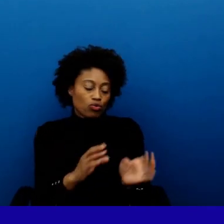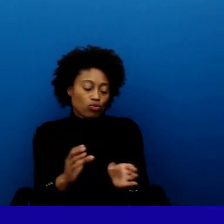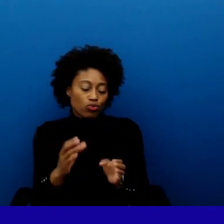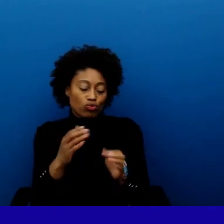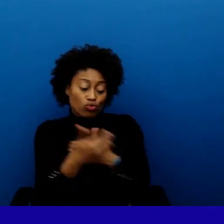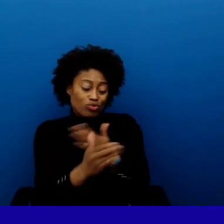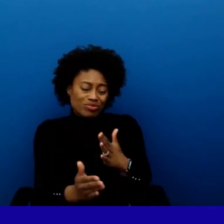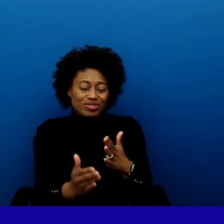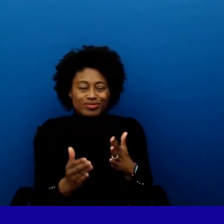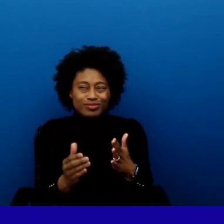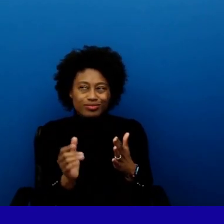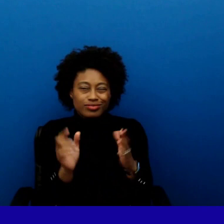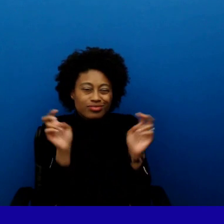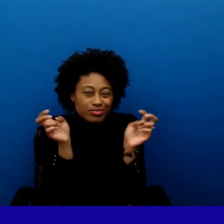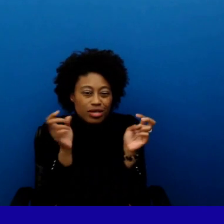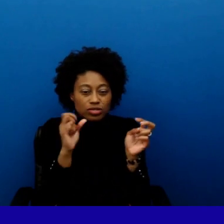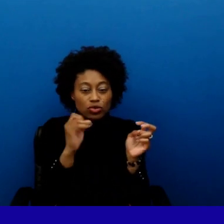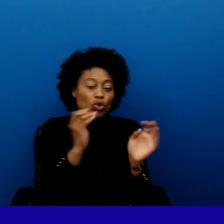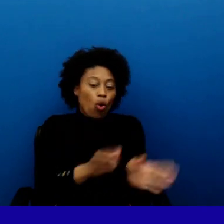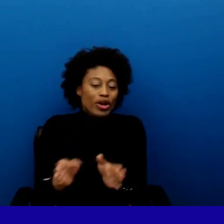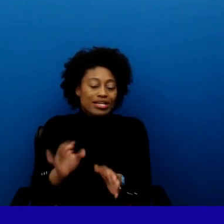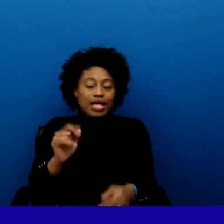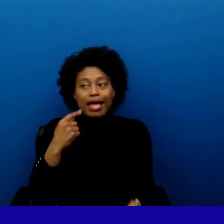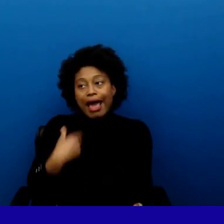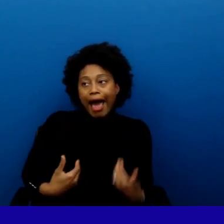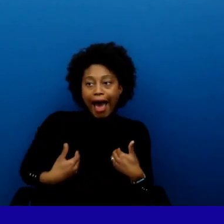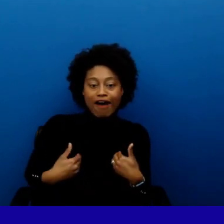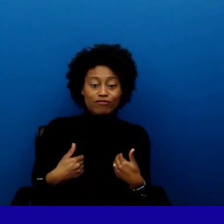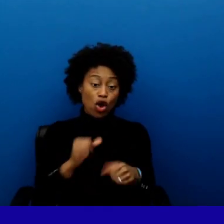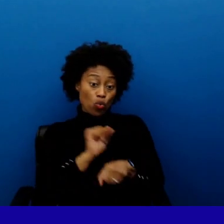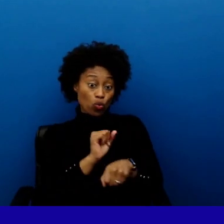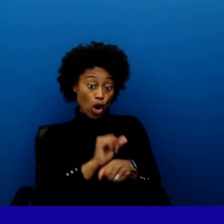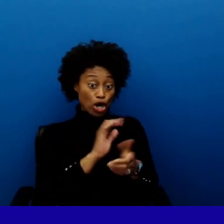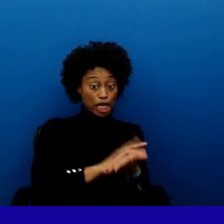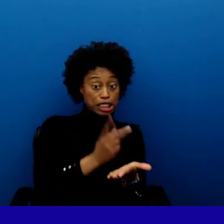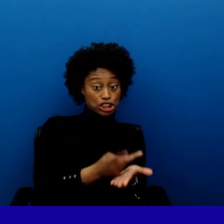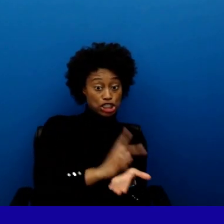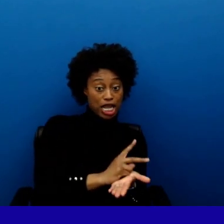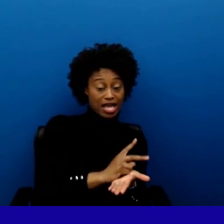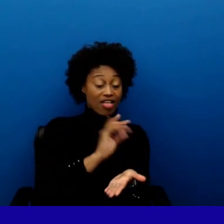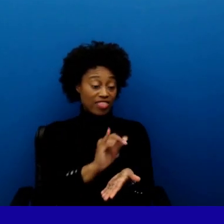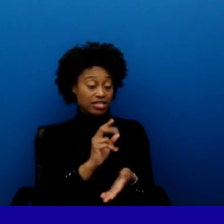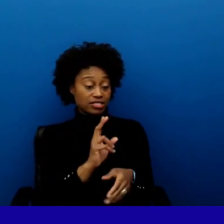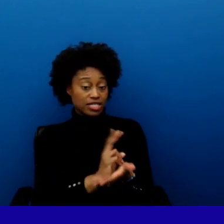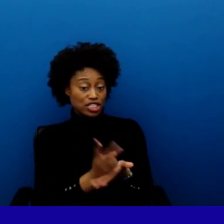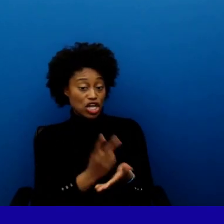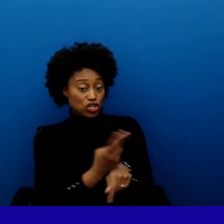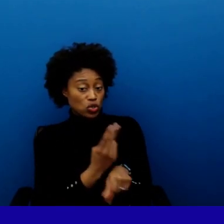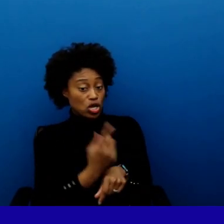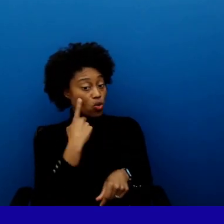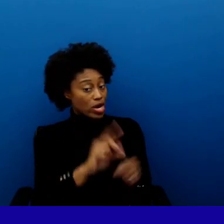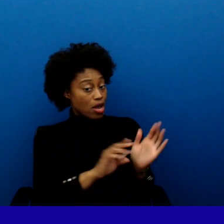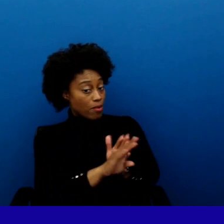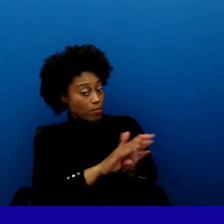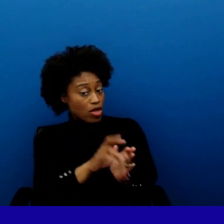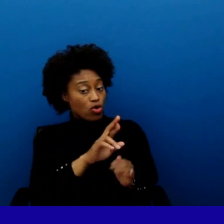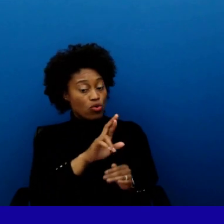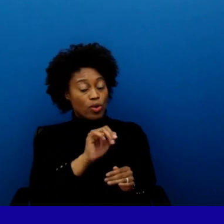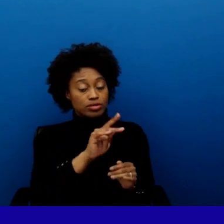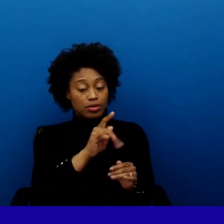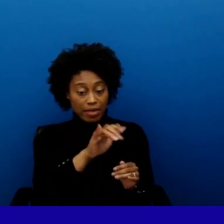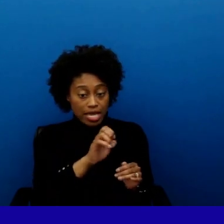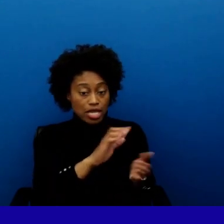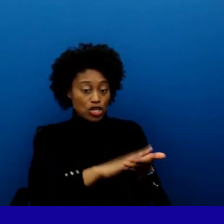you want. So I have my work kitchen, which is the kitchen that I use when I'm recipe developing and cooking, and